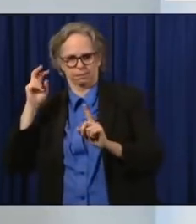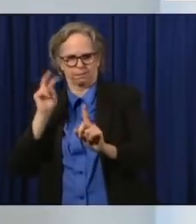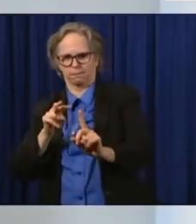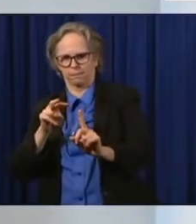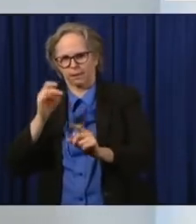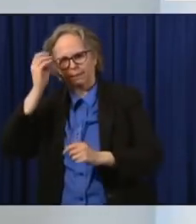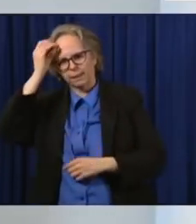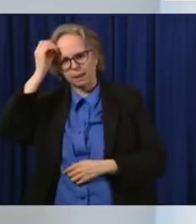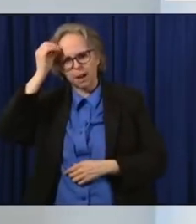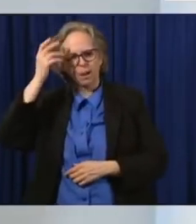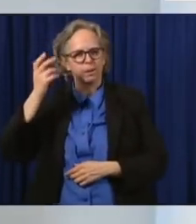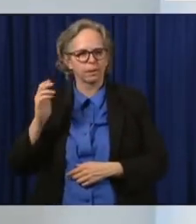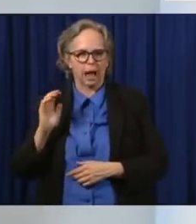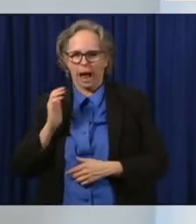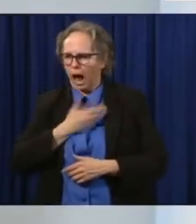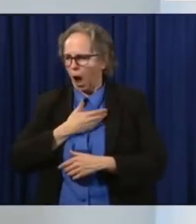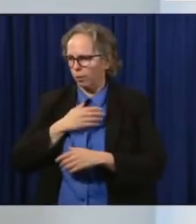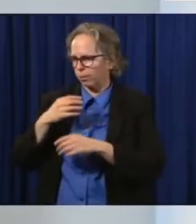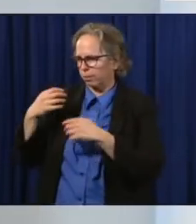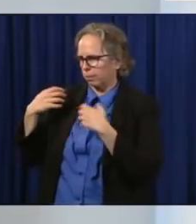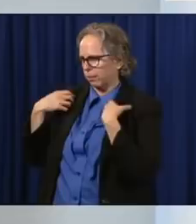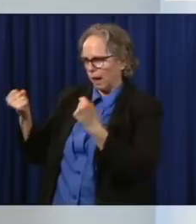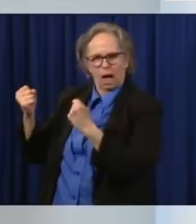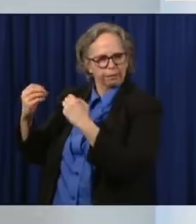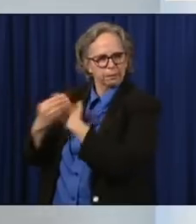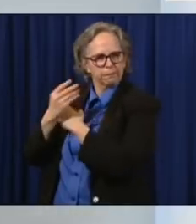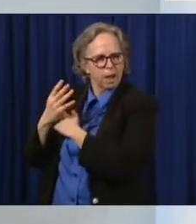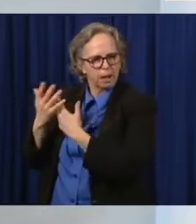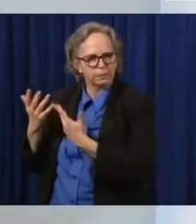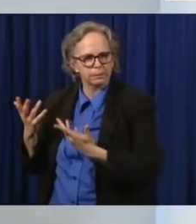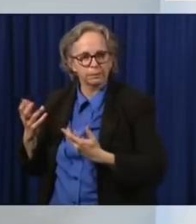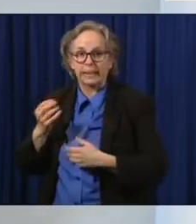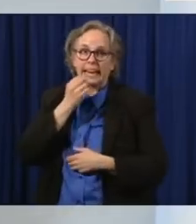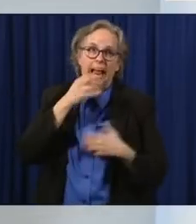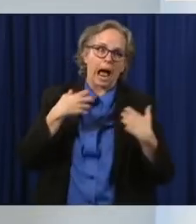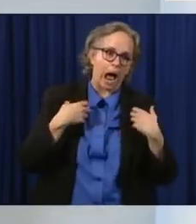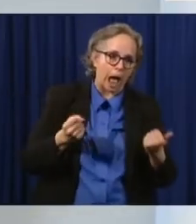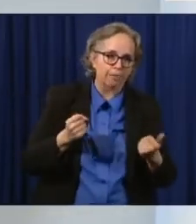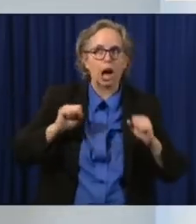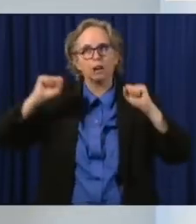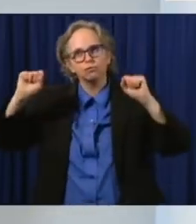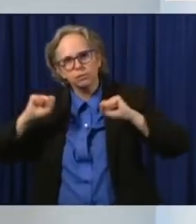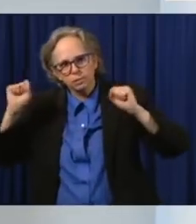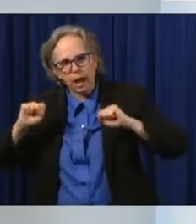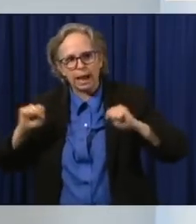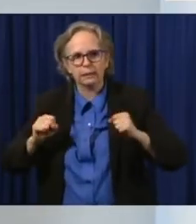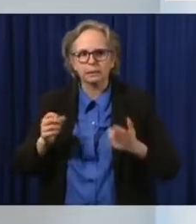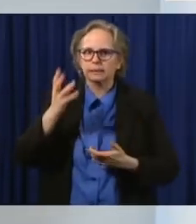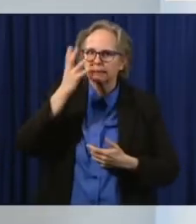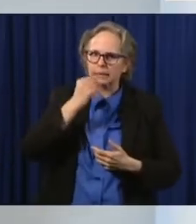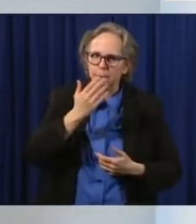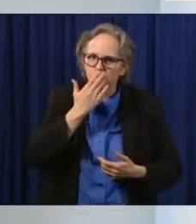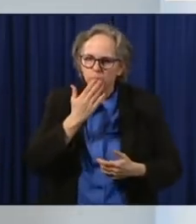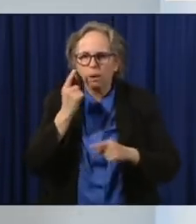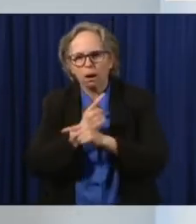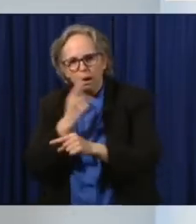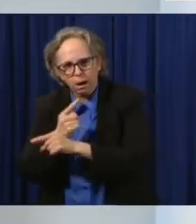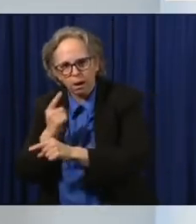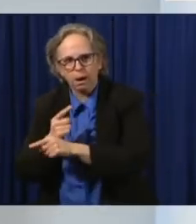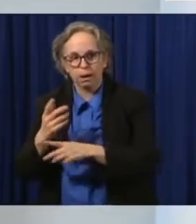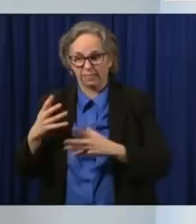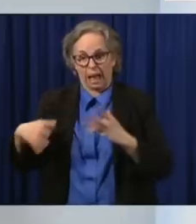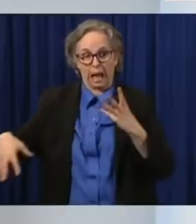we should exercise, and we should get adequate amount of sleep. What we're really adding to that list is we want people to distance